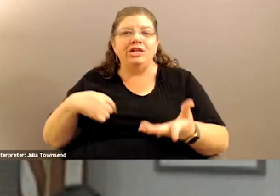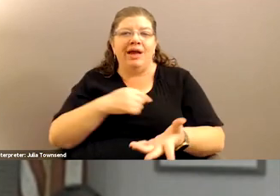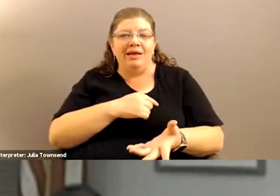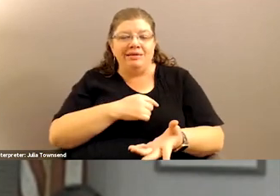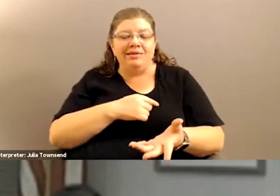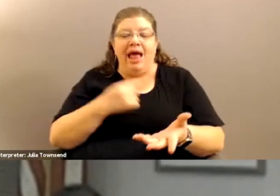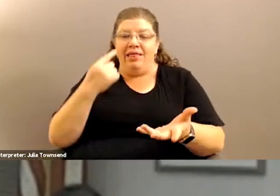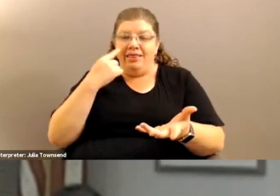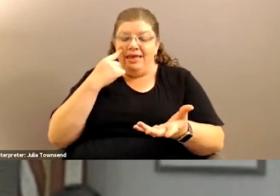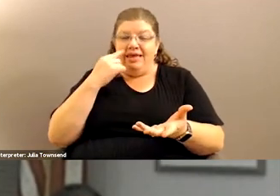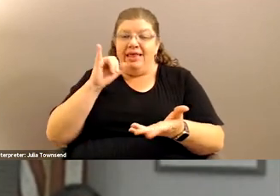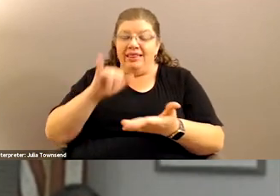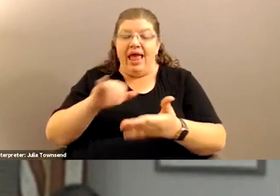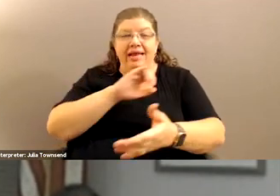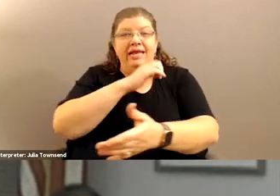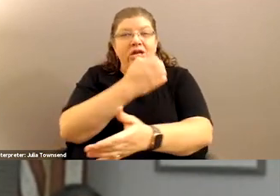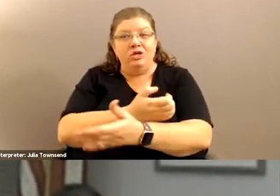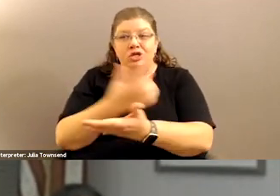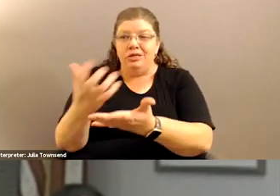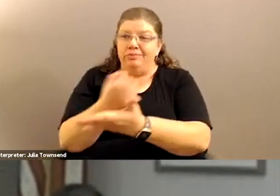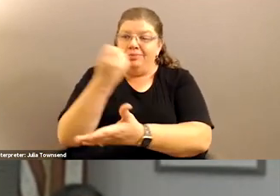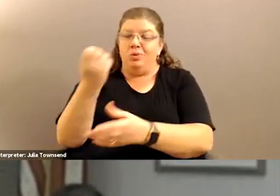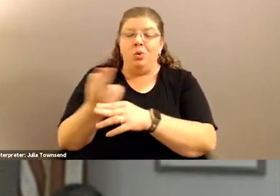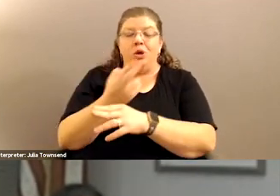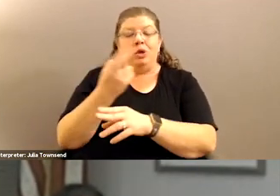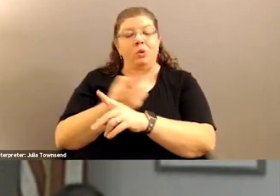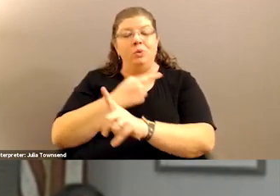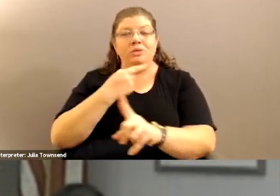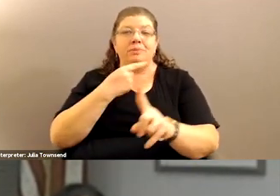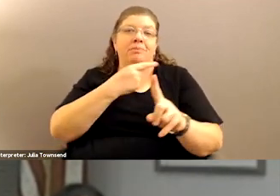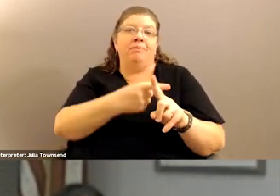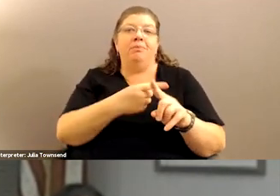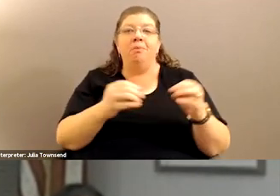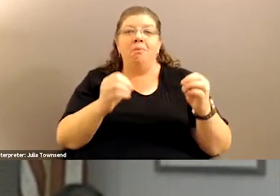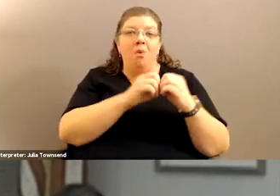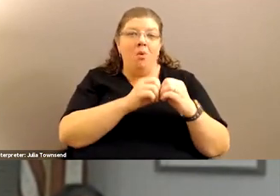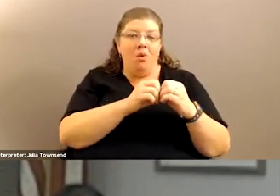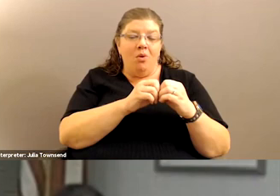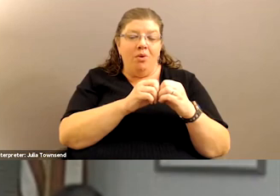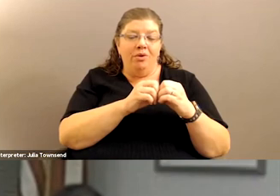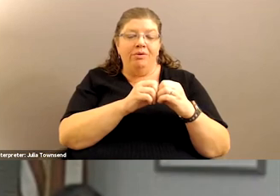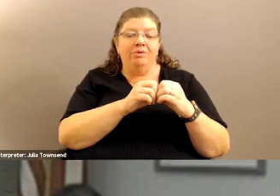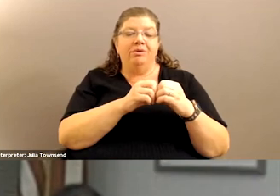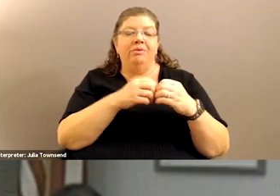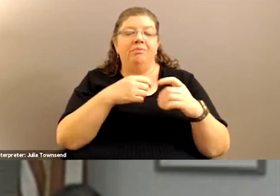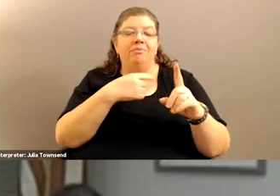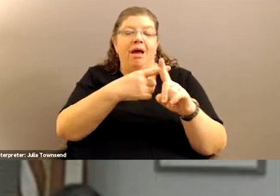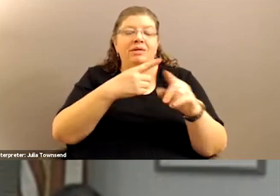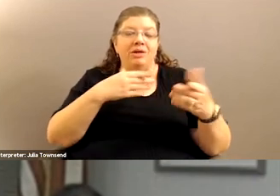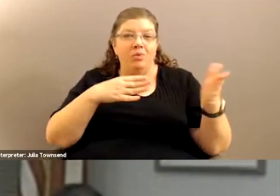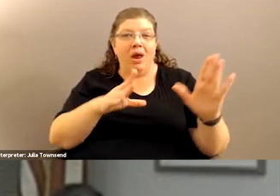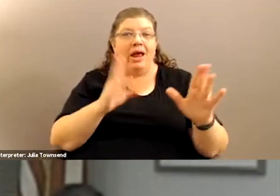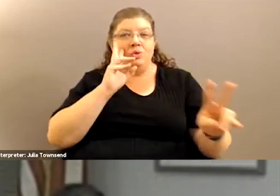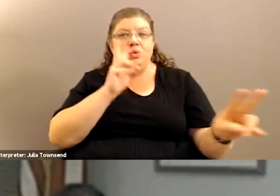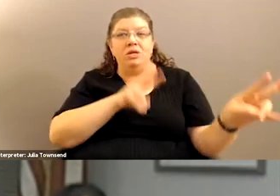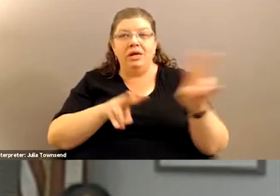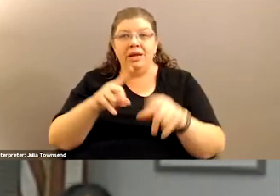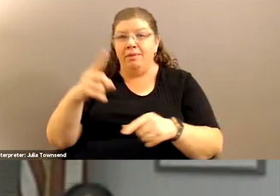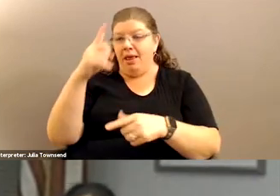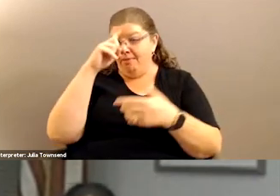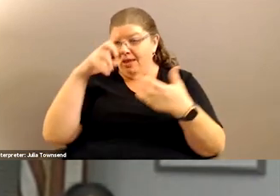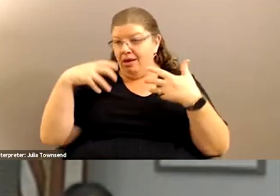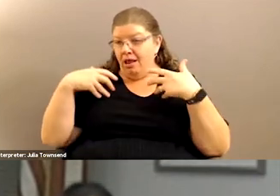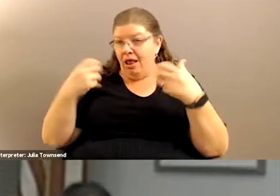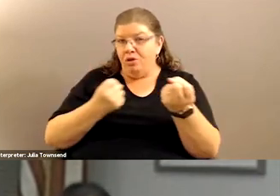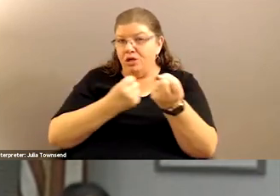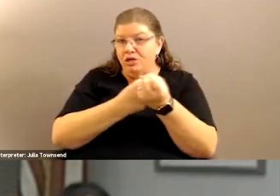i think all that energy we could use in a very much more positive way you know look at like mental health support